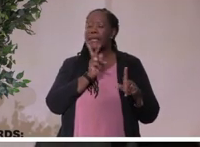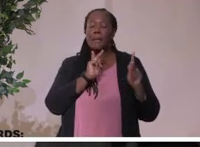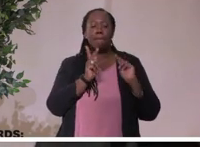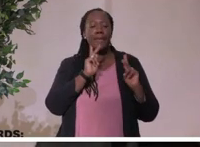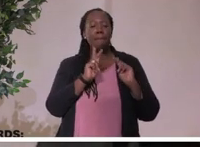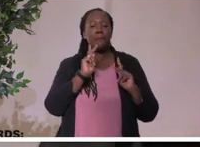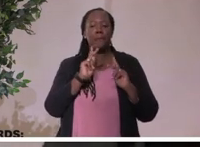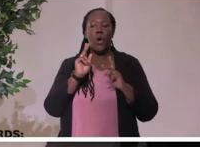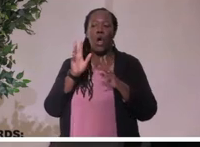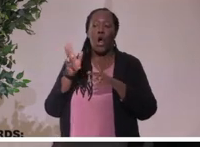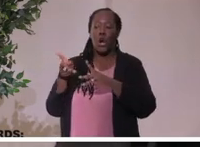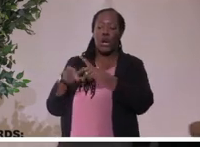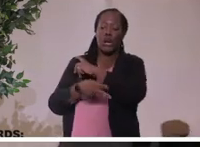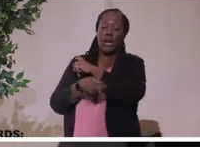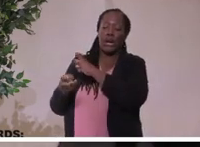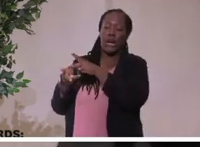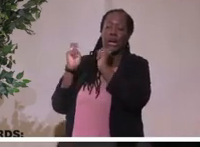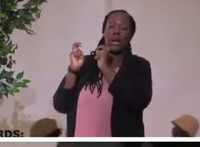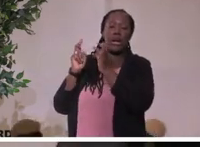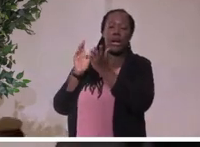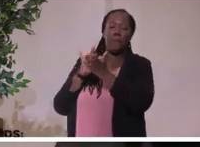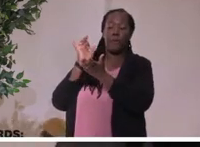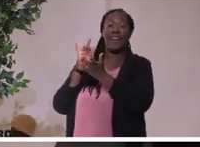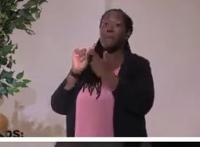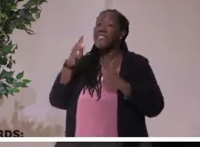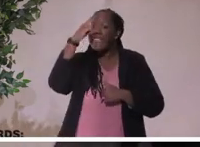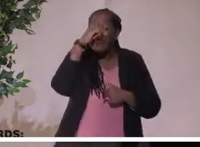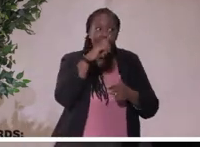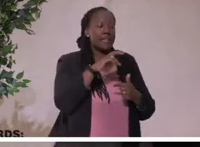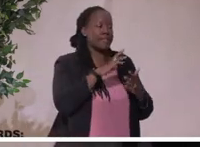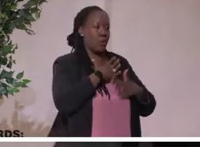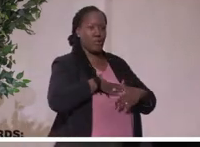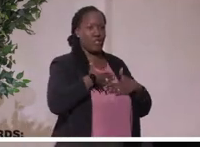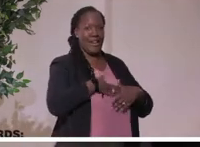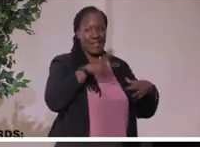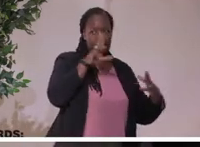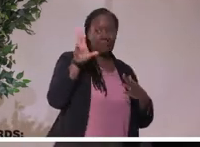appropriating when they really mean appreciate. You know what I mean? So I do think that there are,